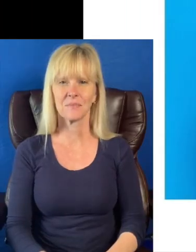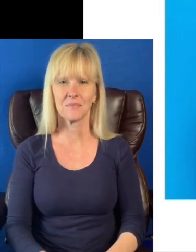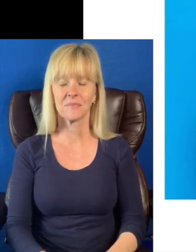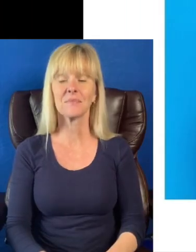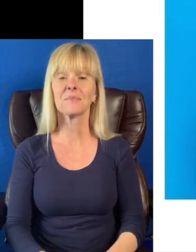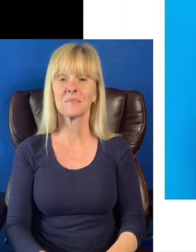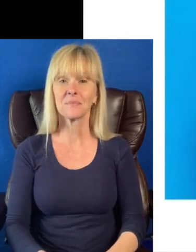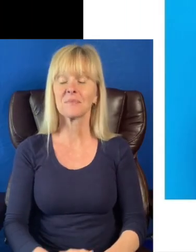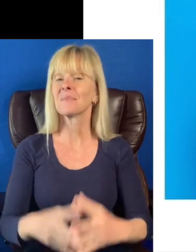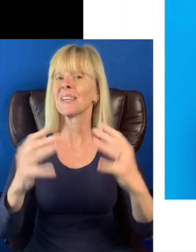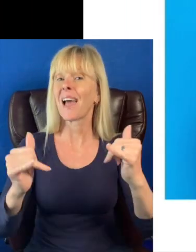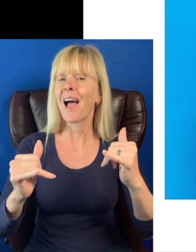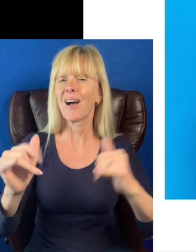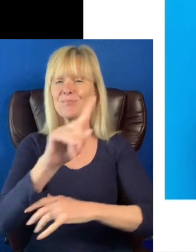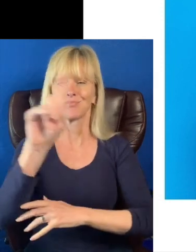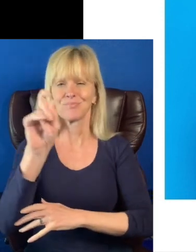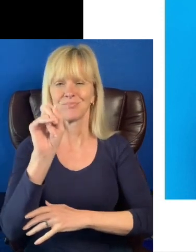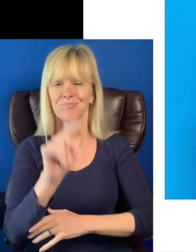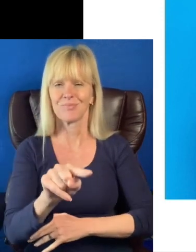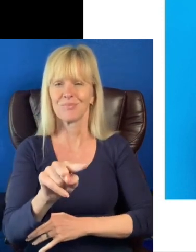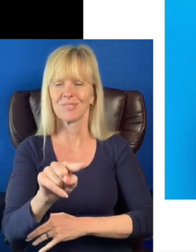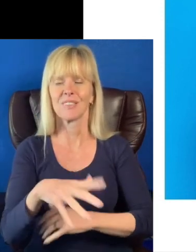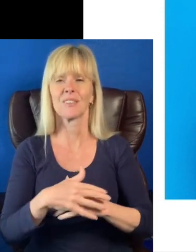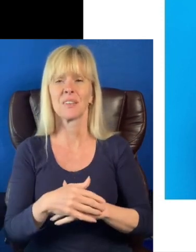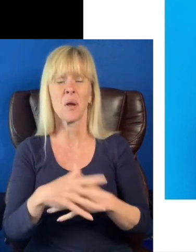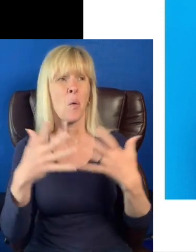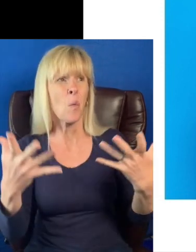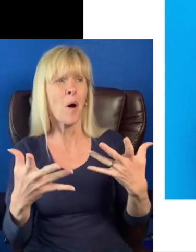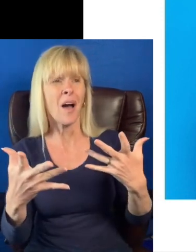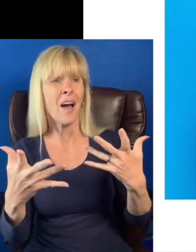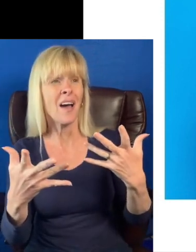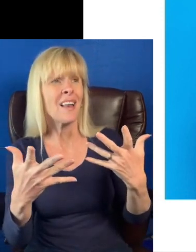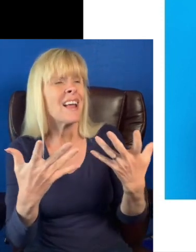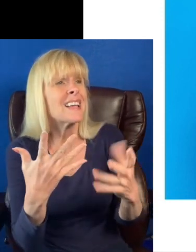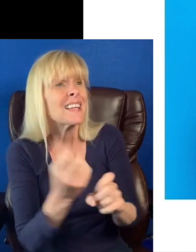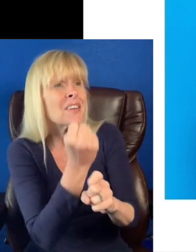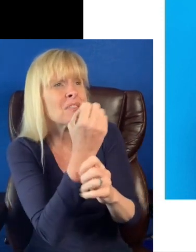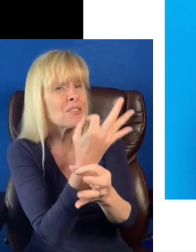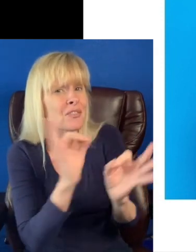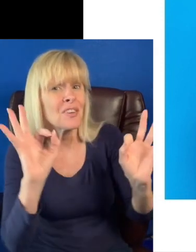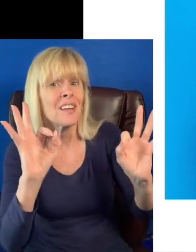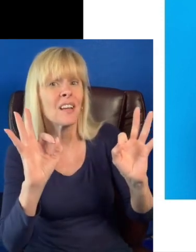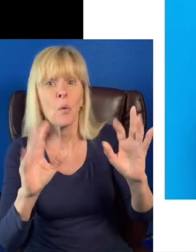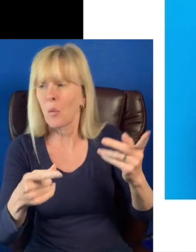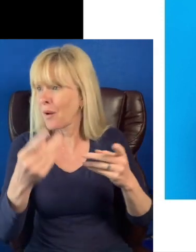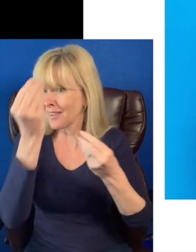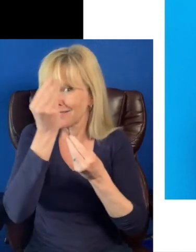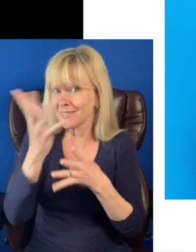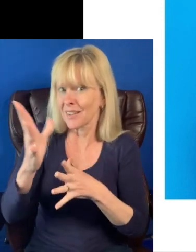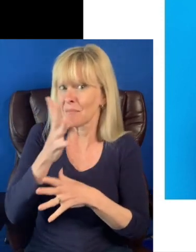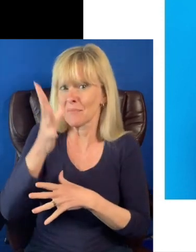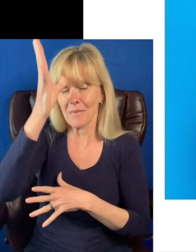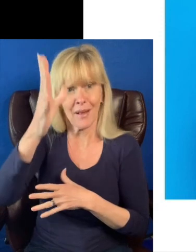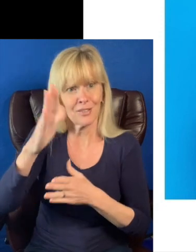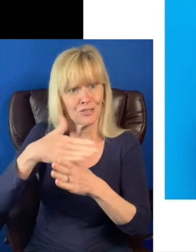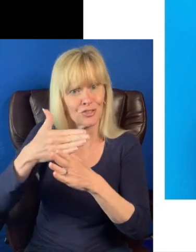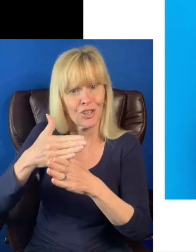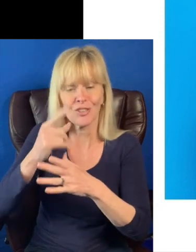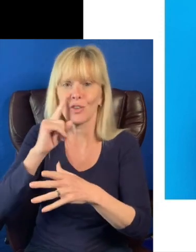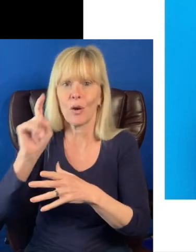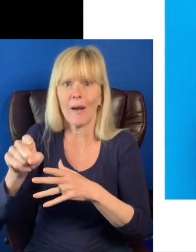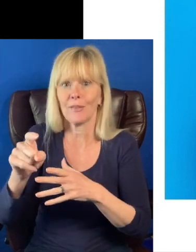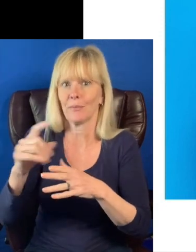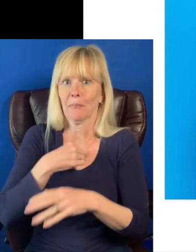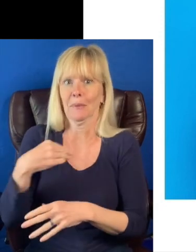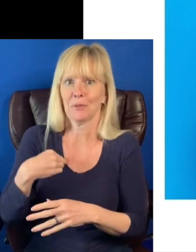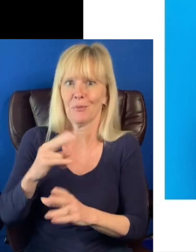Okay, now the big question we get all the time is, what do I get for free? What can I share with my parents so they don't have to do